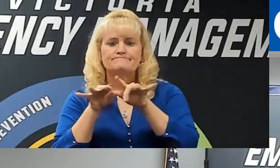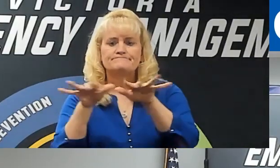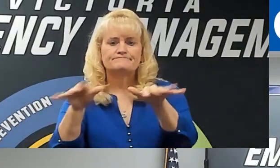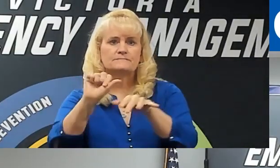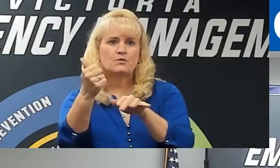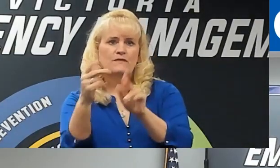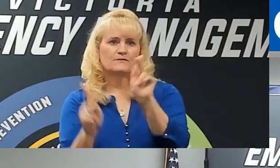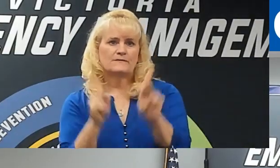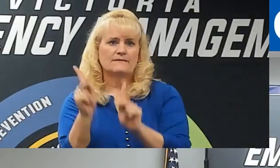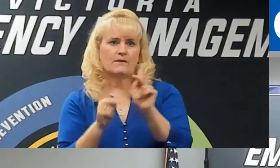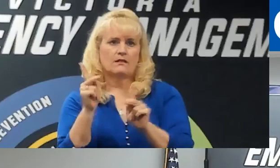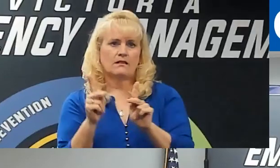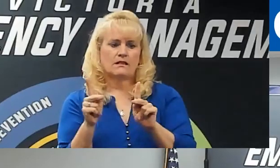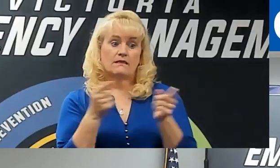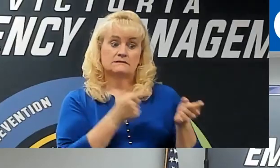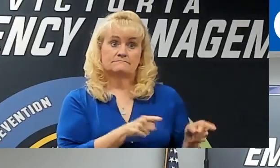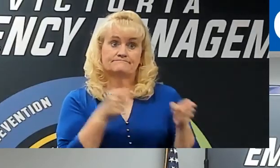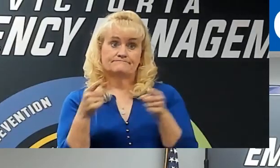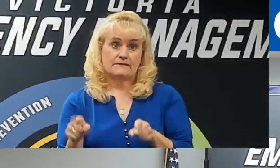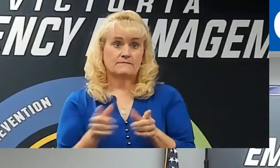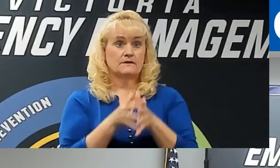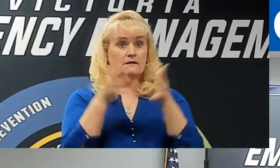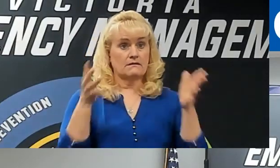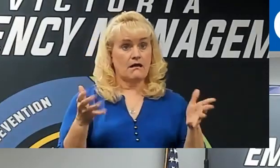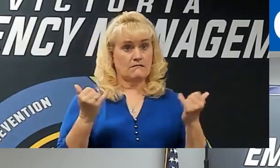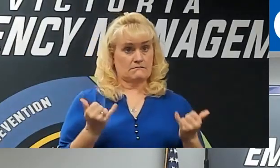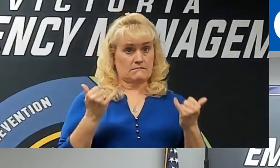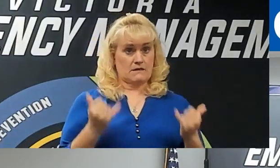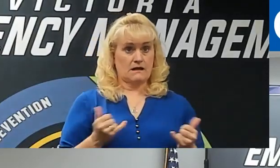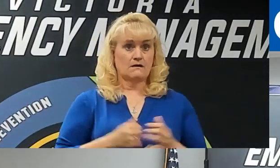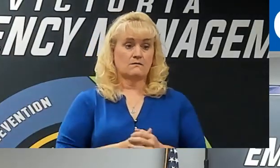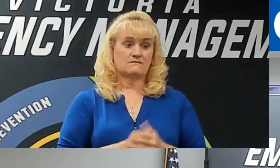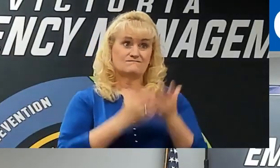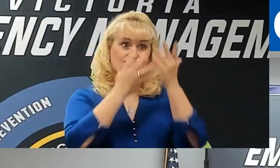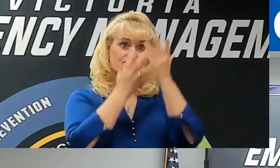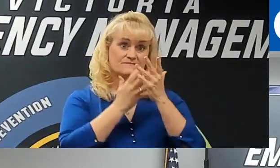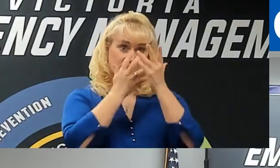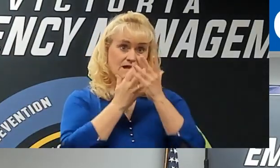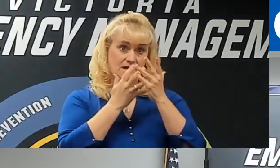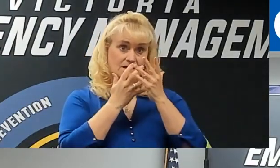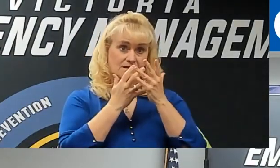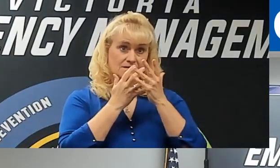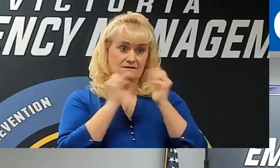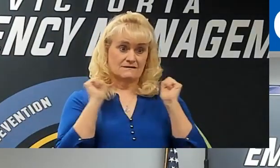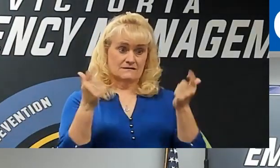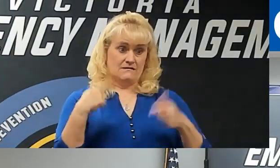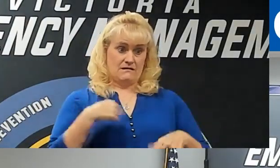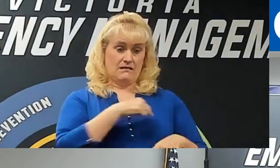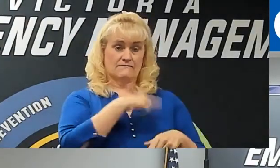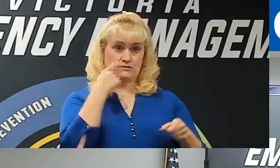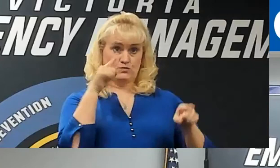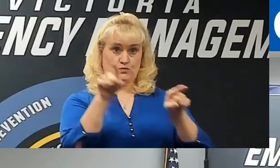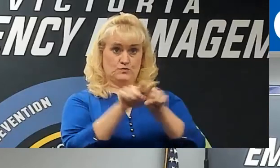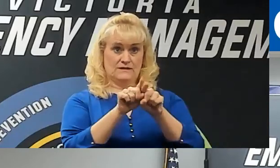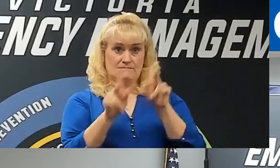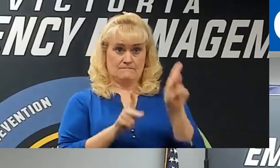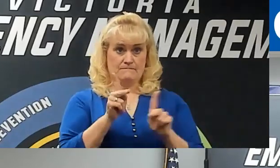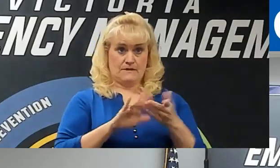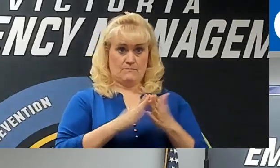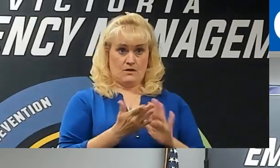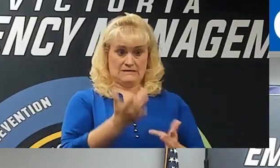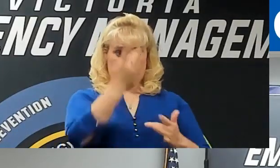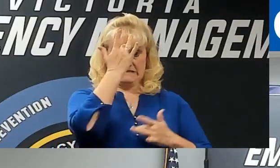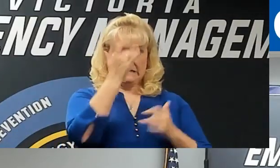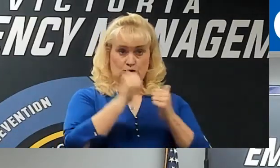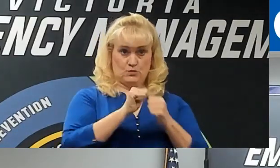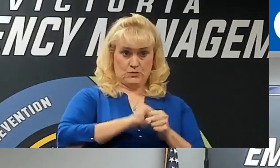And that's truly an unfortunate event because I think we can all agree that those with symptoms, those who are sick,